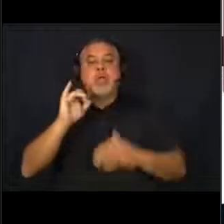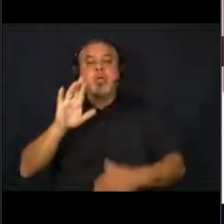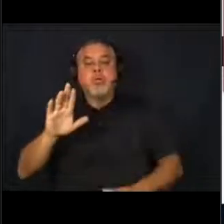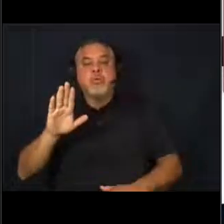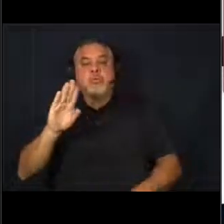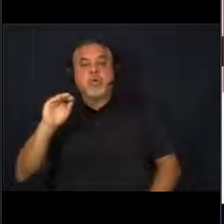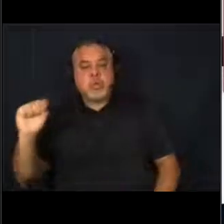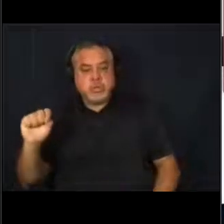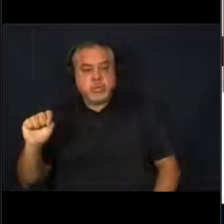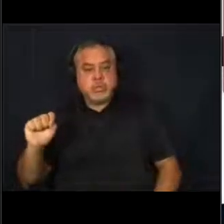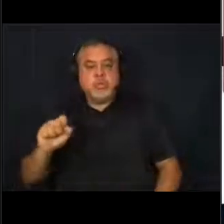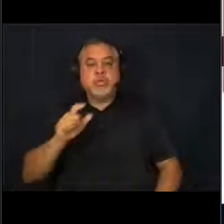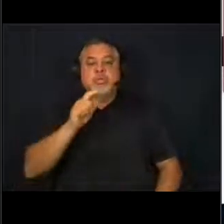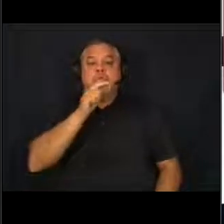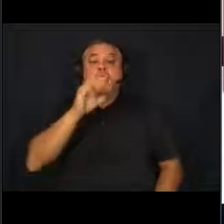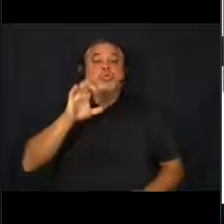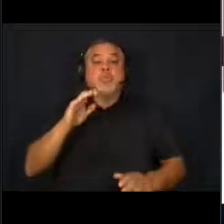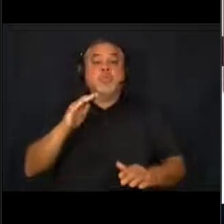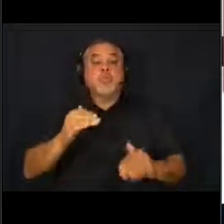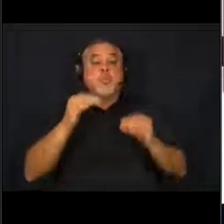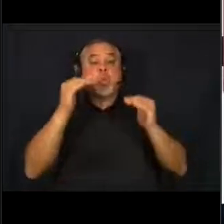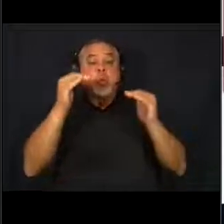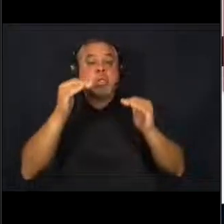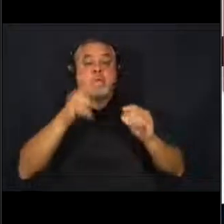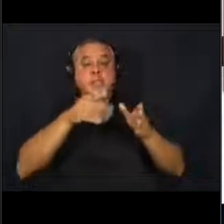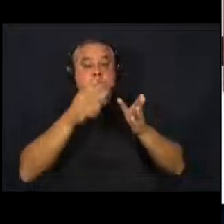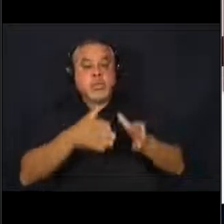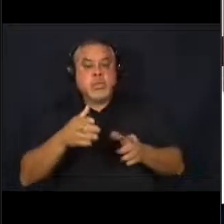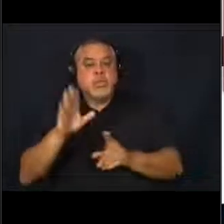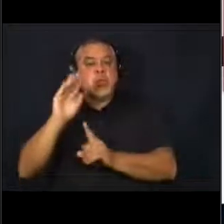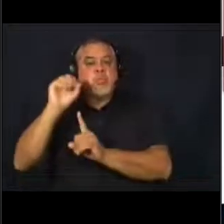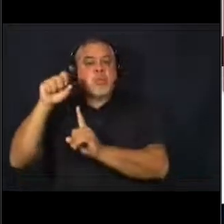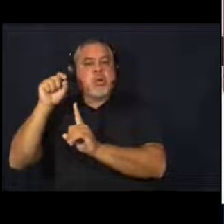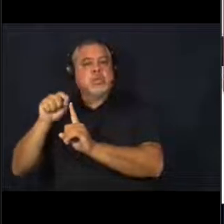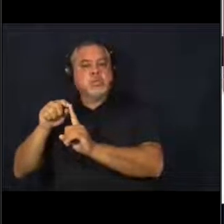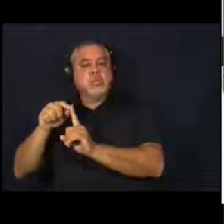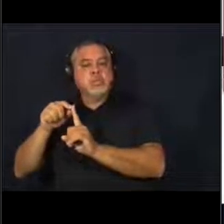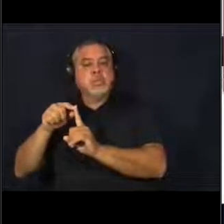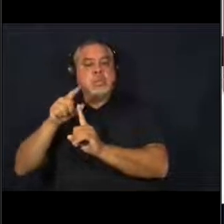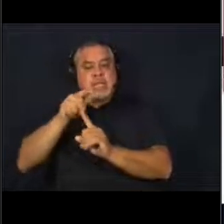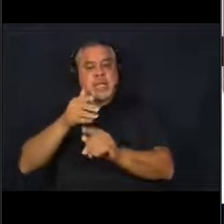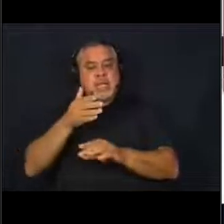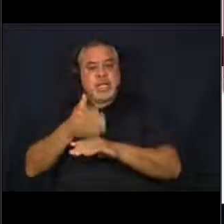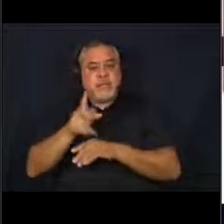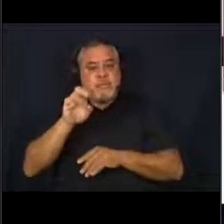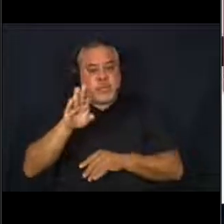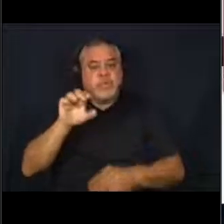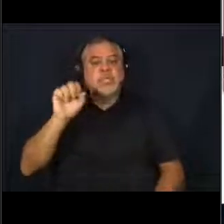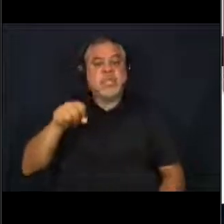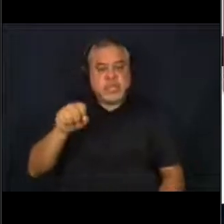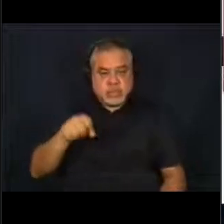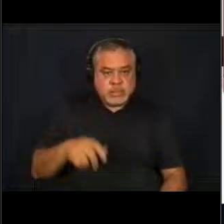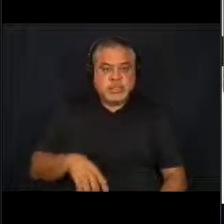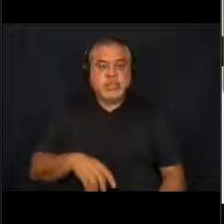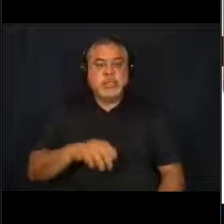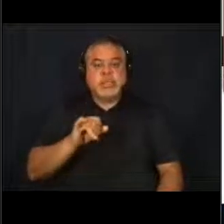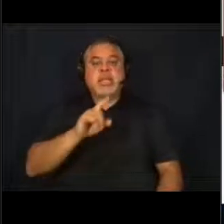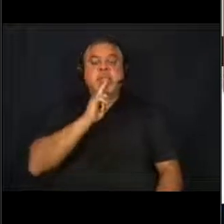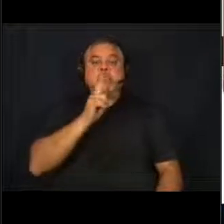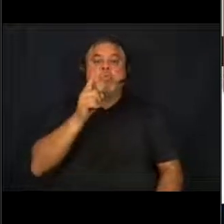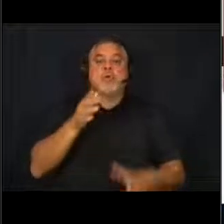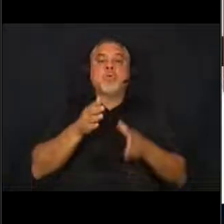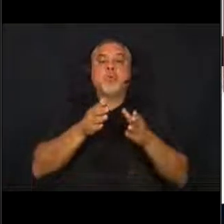Who's doing the action of promoting? Well, the boss is. Does that follow the verb? It does. That's one way